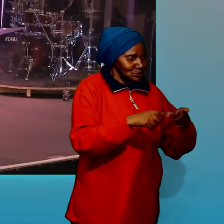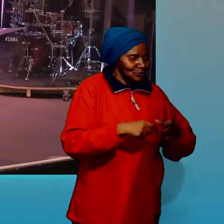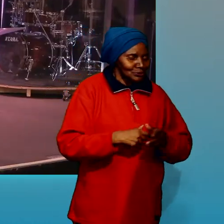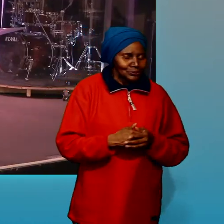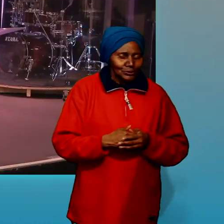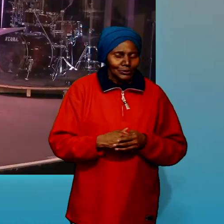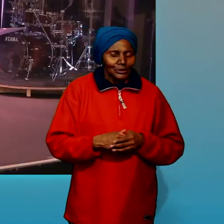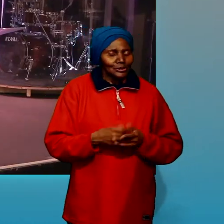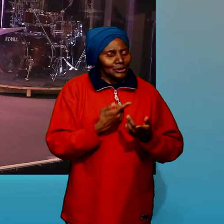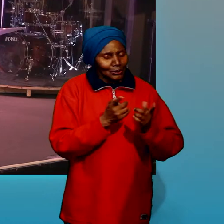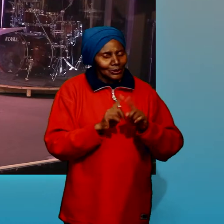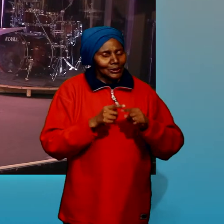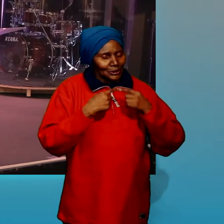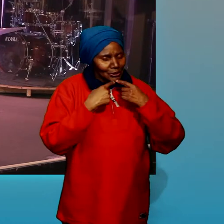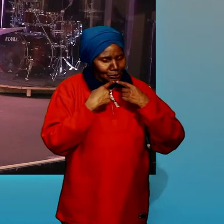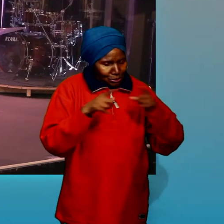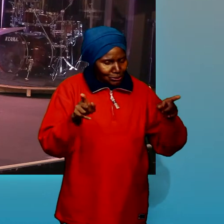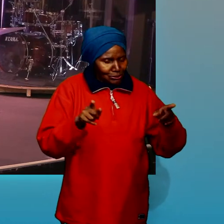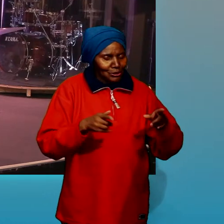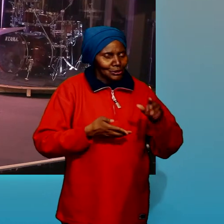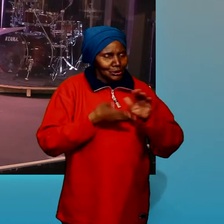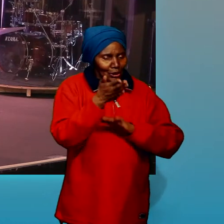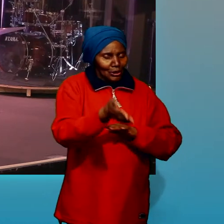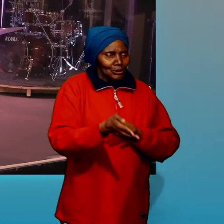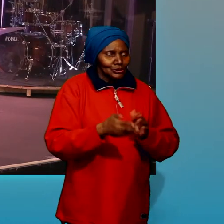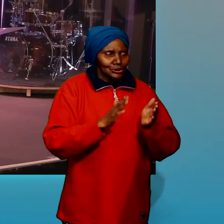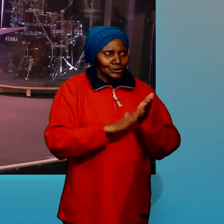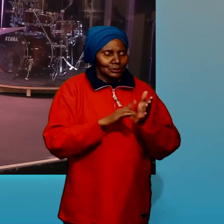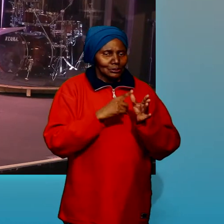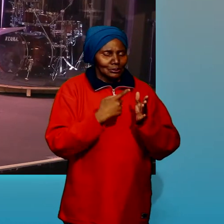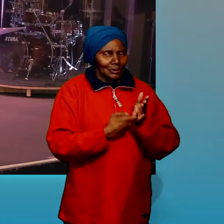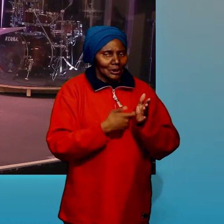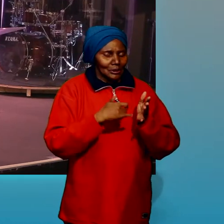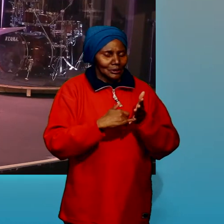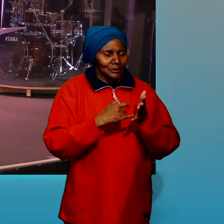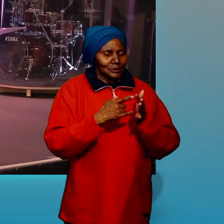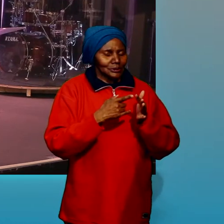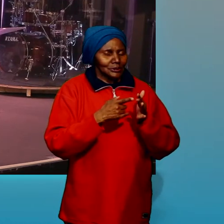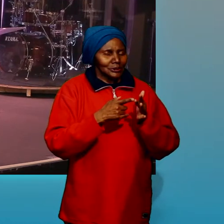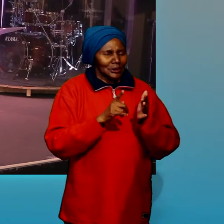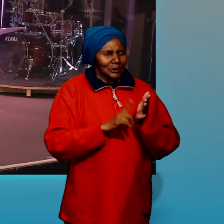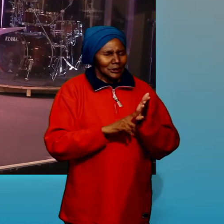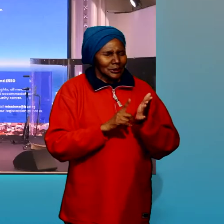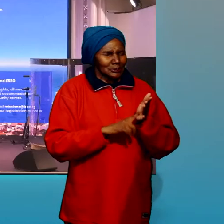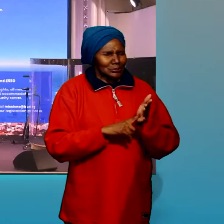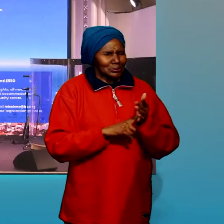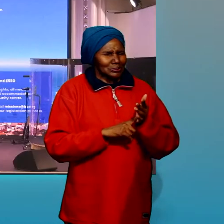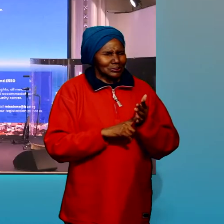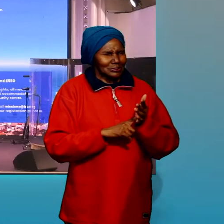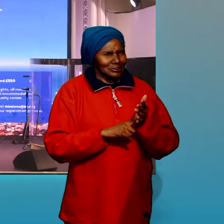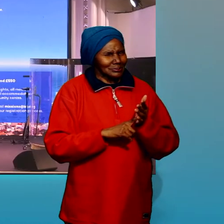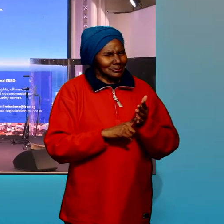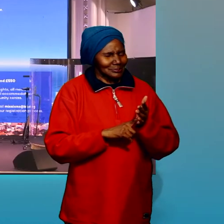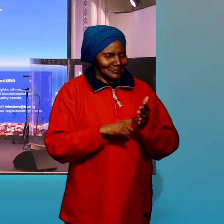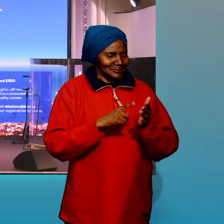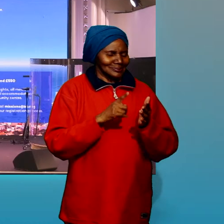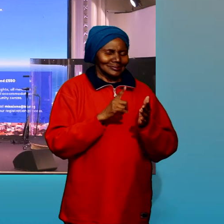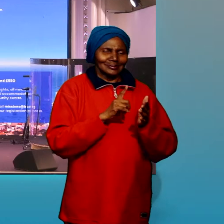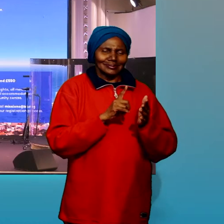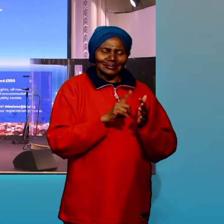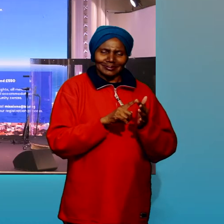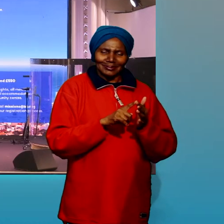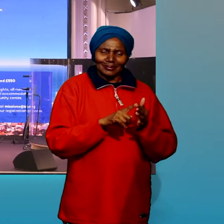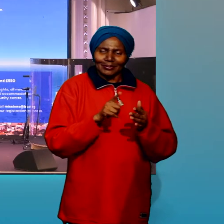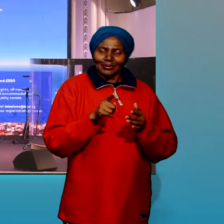going to Marseille. So the trip actually takes place on the 8th to the 15th of July. And if you do want to register your interest, I want to encourage you